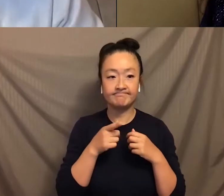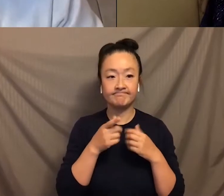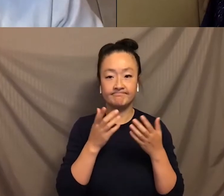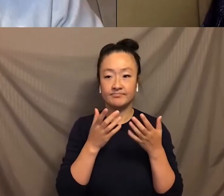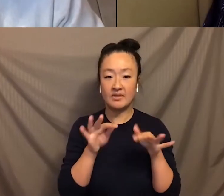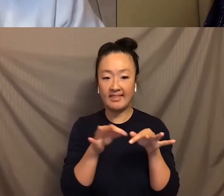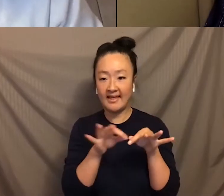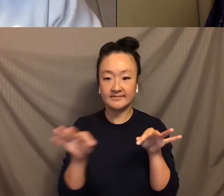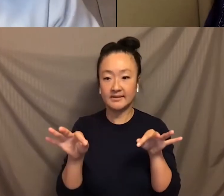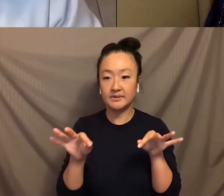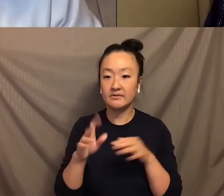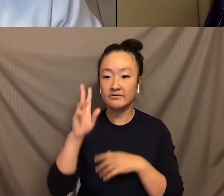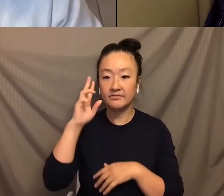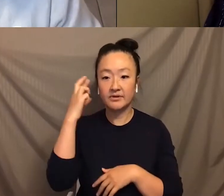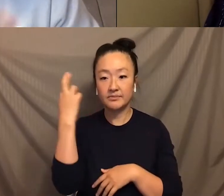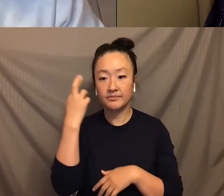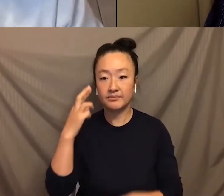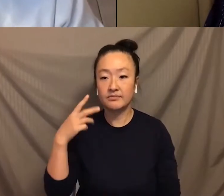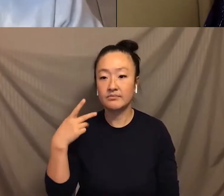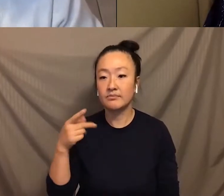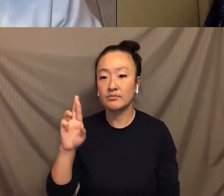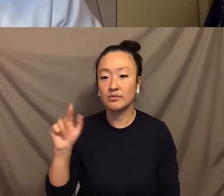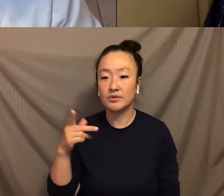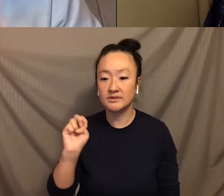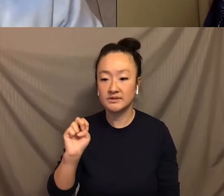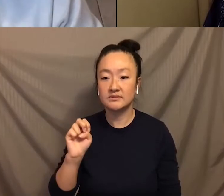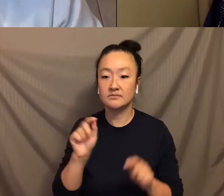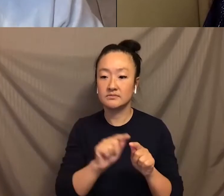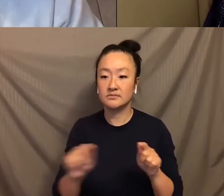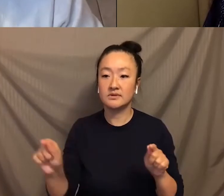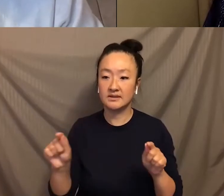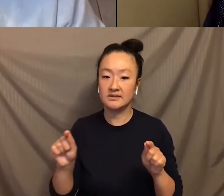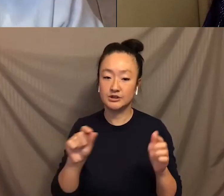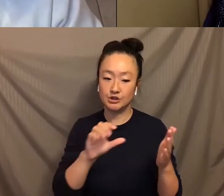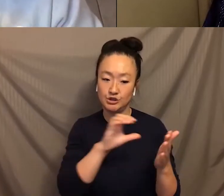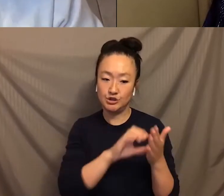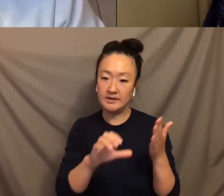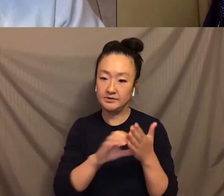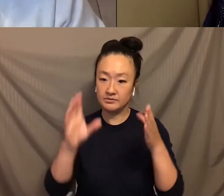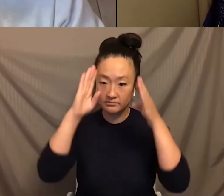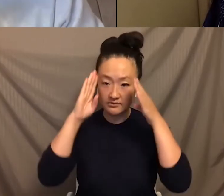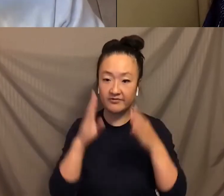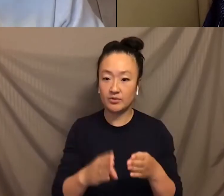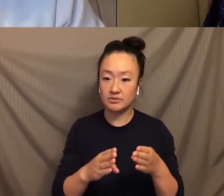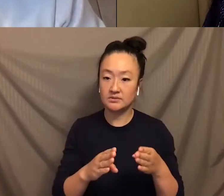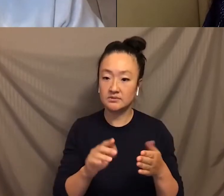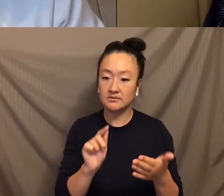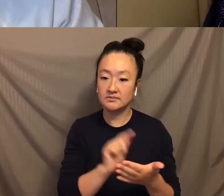of purpose with the fact that these figures do focus, or these chapters, excuse me, do focus